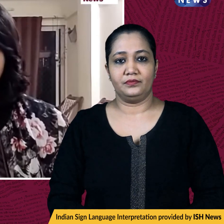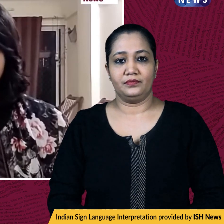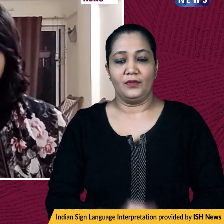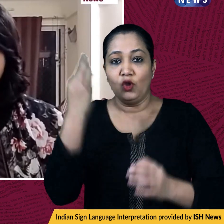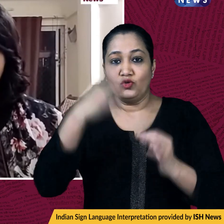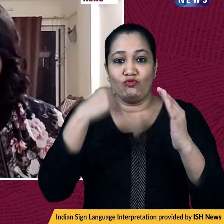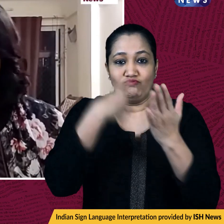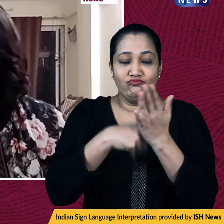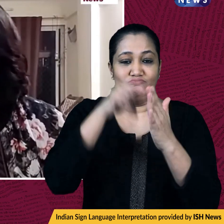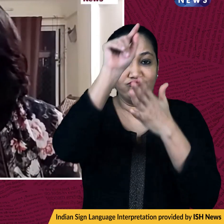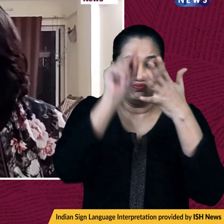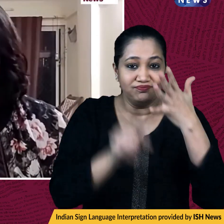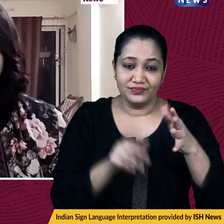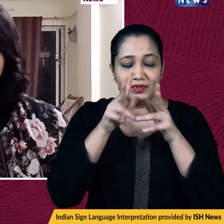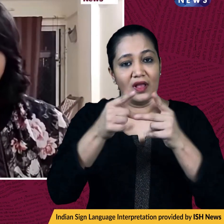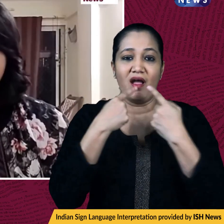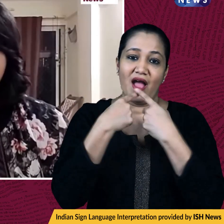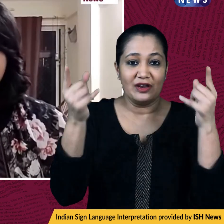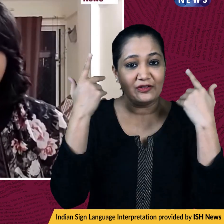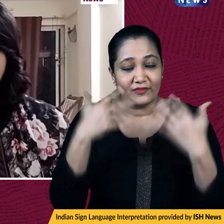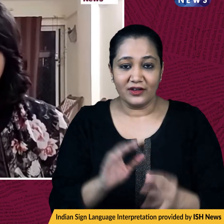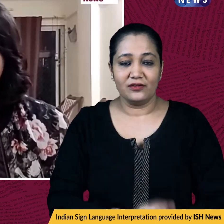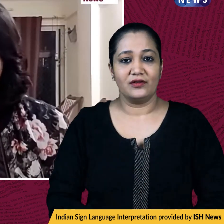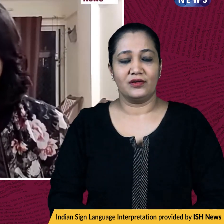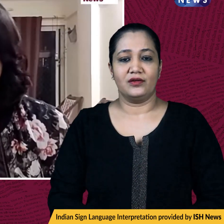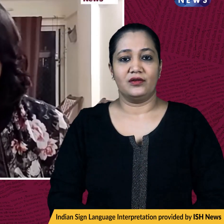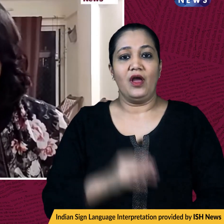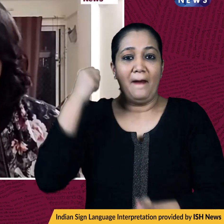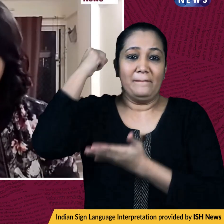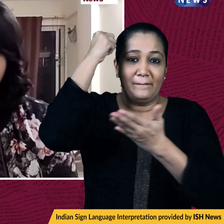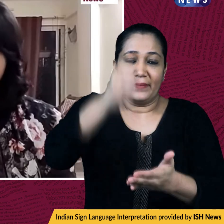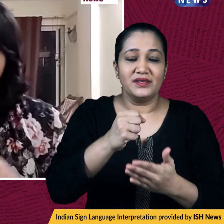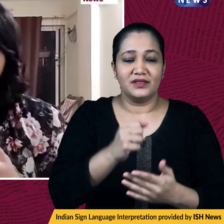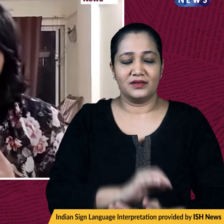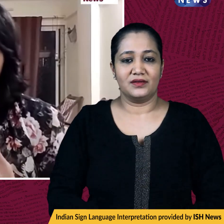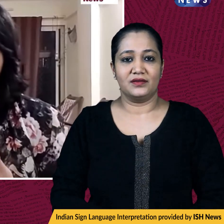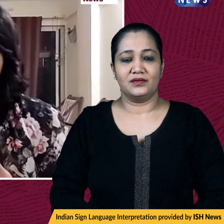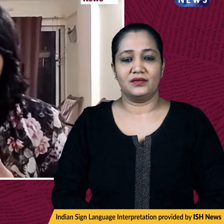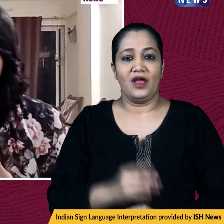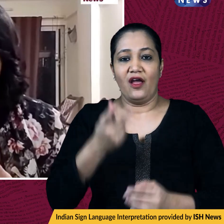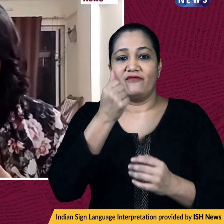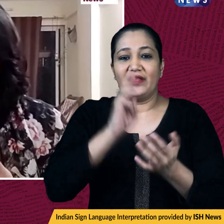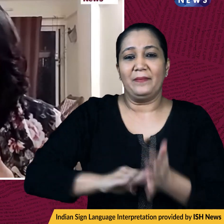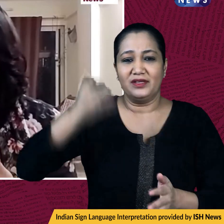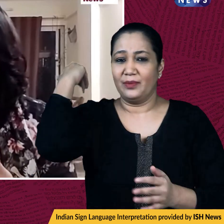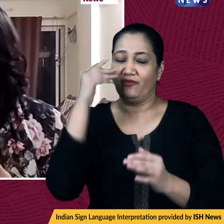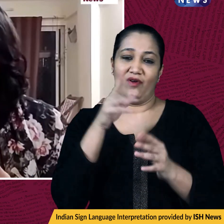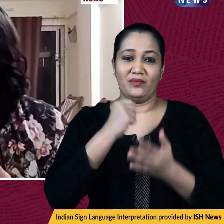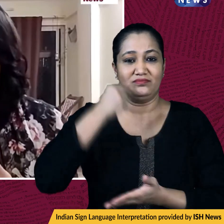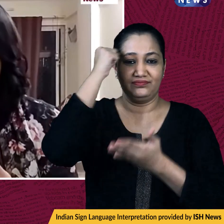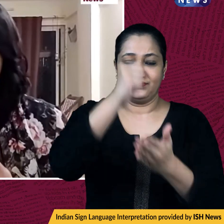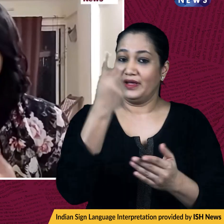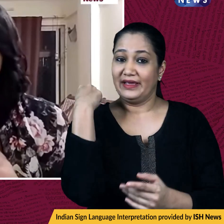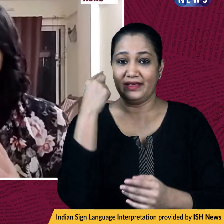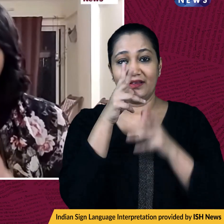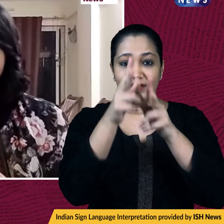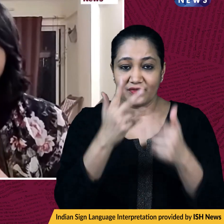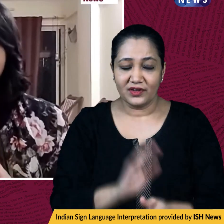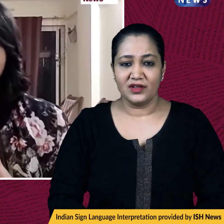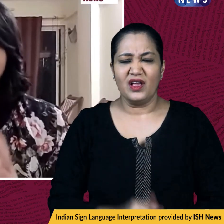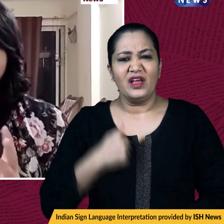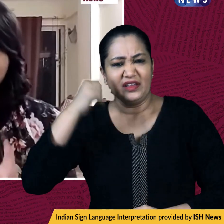are some interesting comments that have come in from Finance Secretary T.V. Somanathan. In an interview with Bloomberg Television, he said, and I quote, "They are